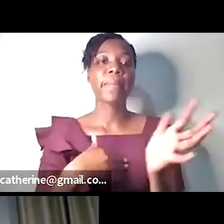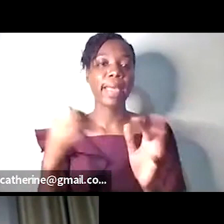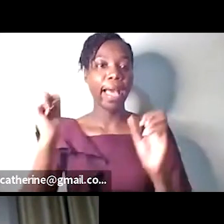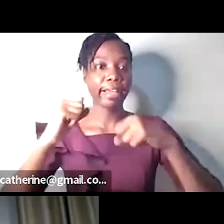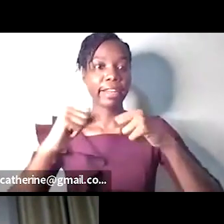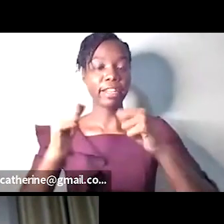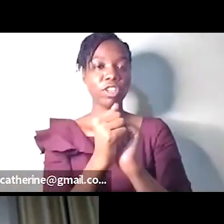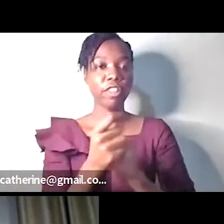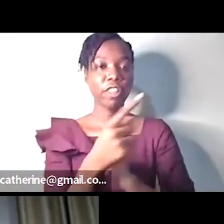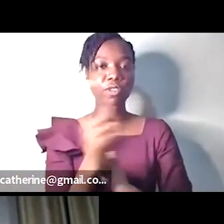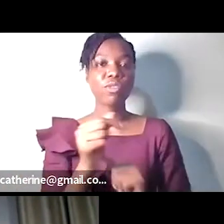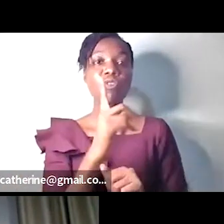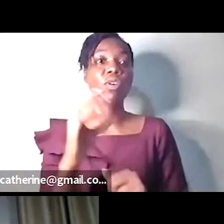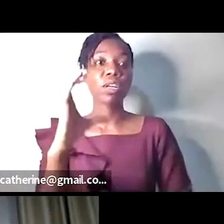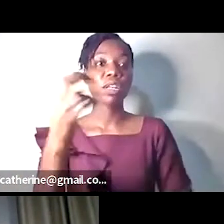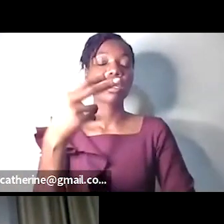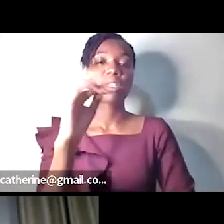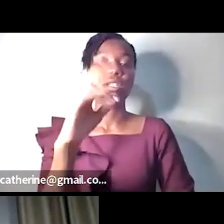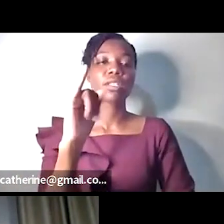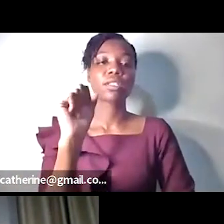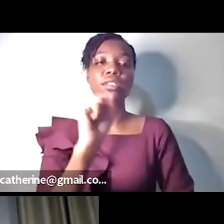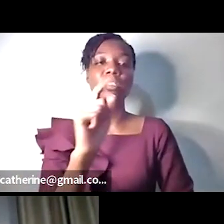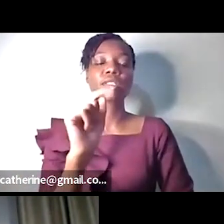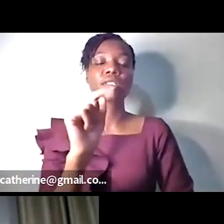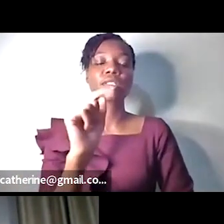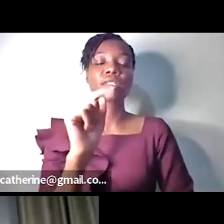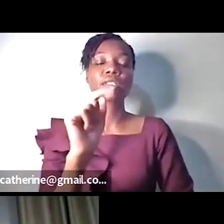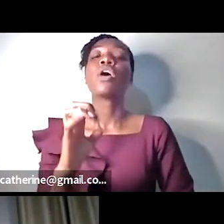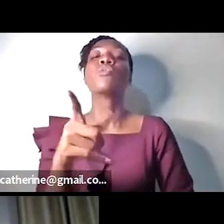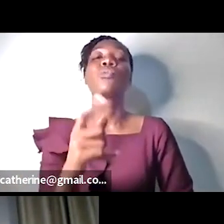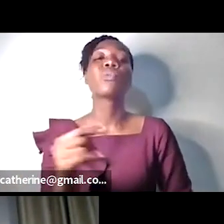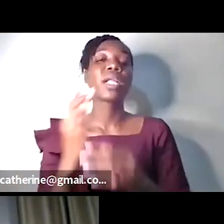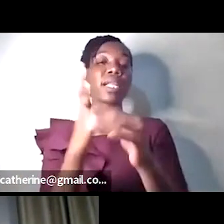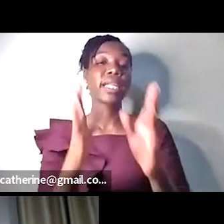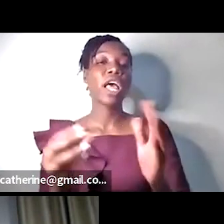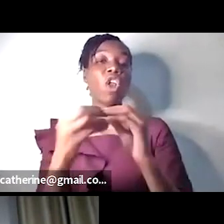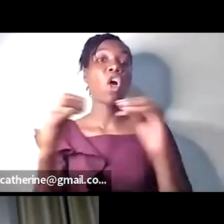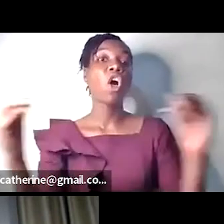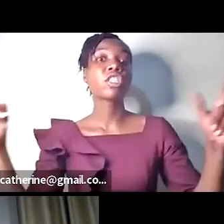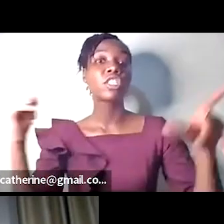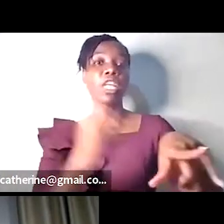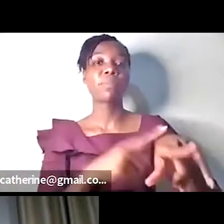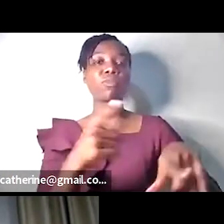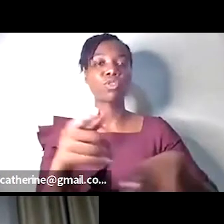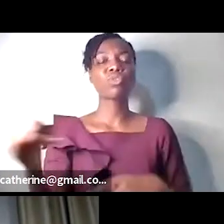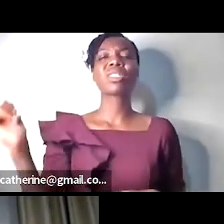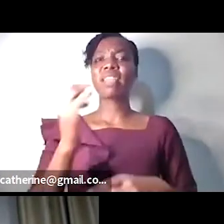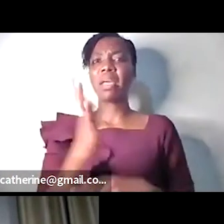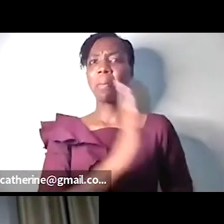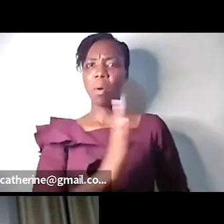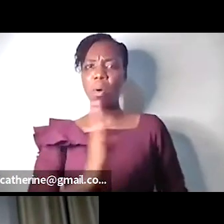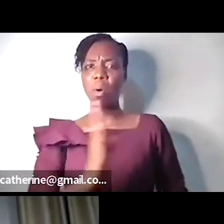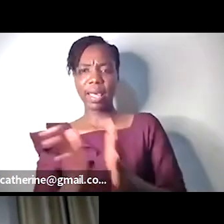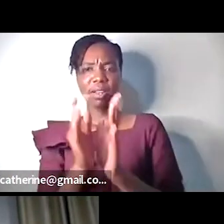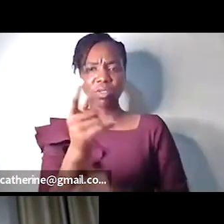Christine, you have been a leader in quite a number of positions. I mean, you sit on boards and you have been a leader quite a lot.